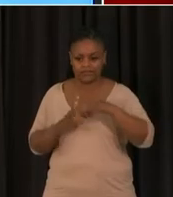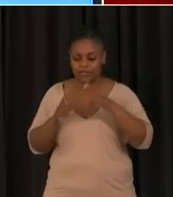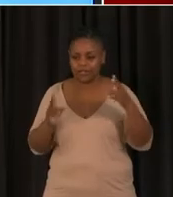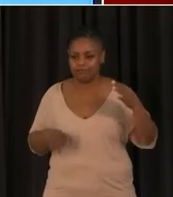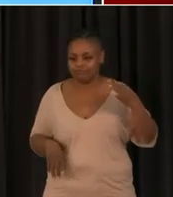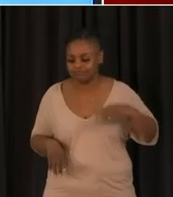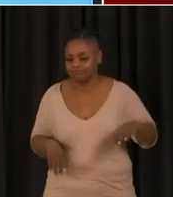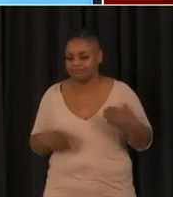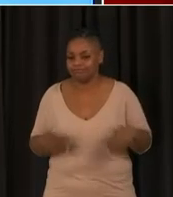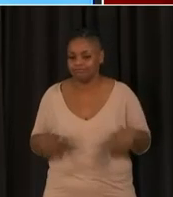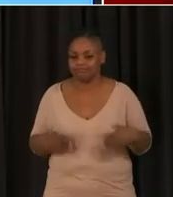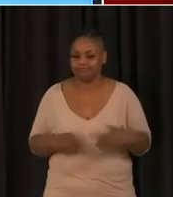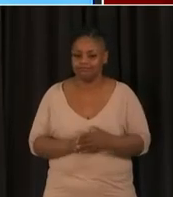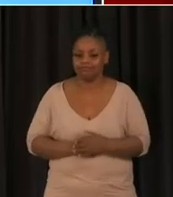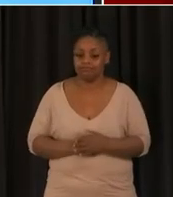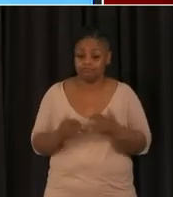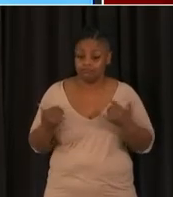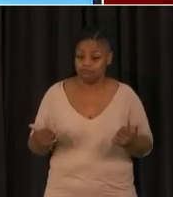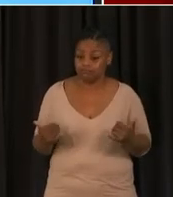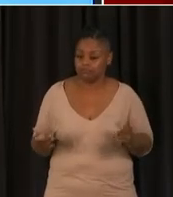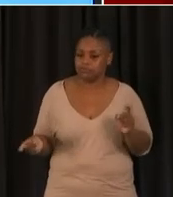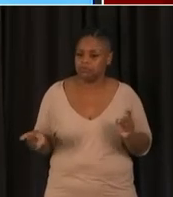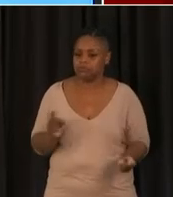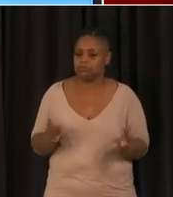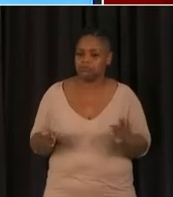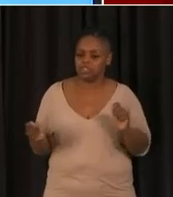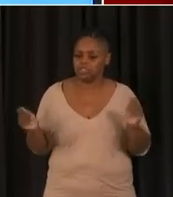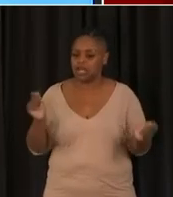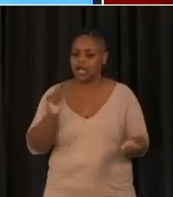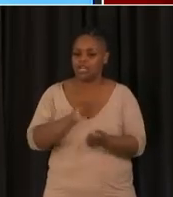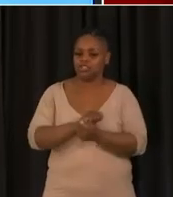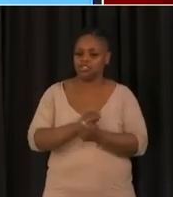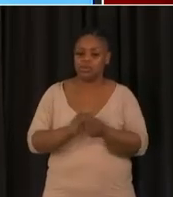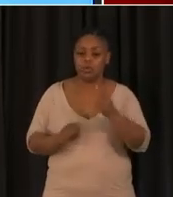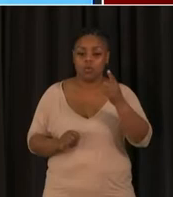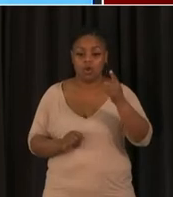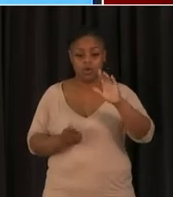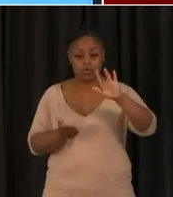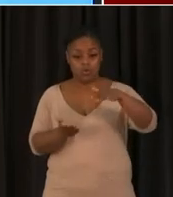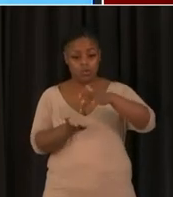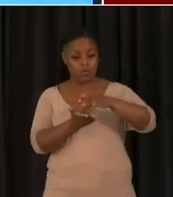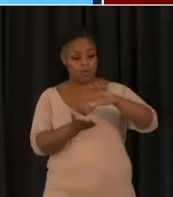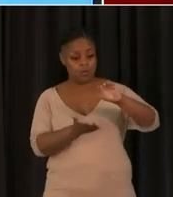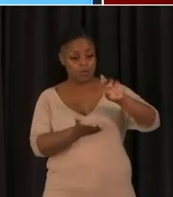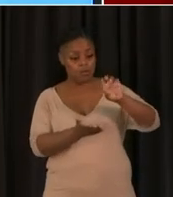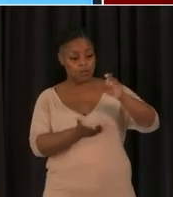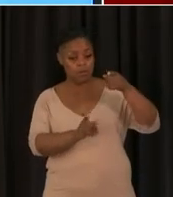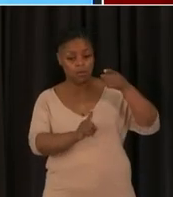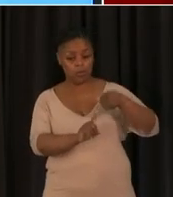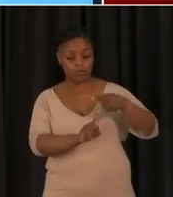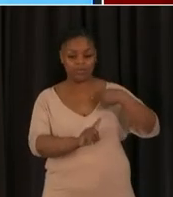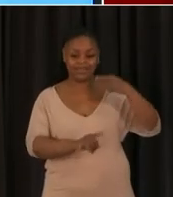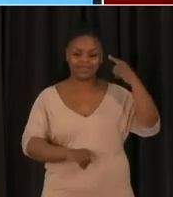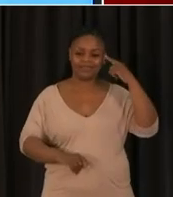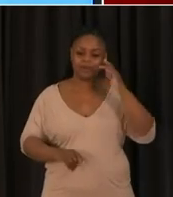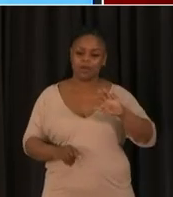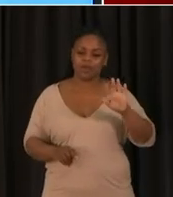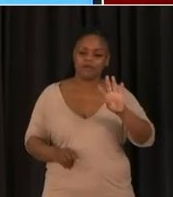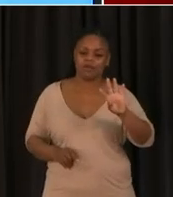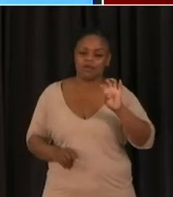and limited opportunity for people of color throughout the nation's history. So we found that in neighborhoods where 60% or more of residents are